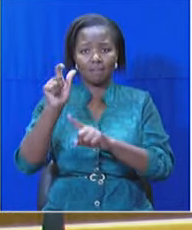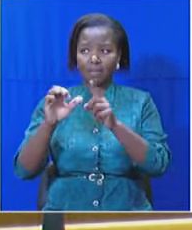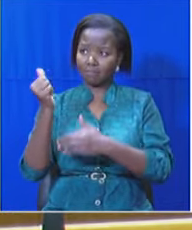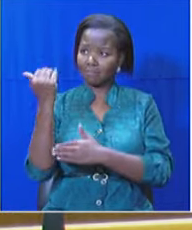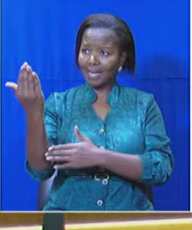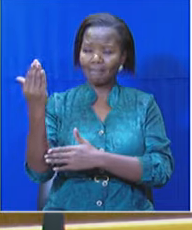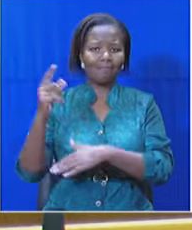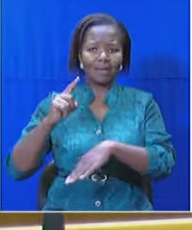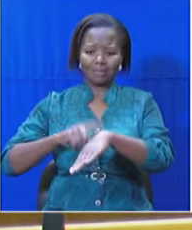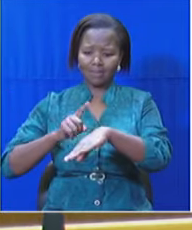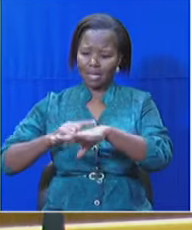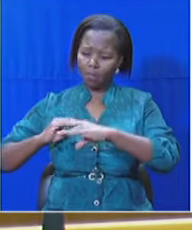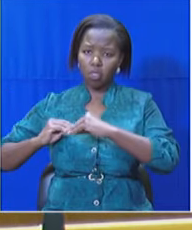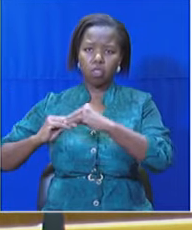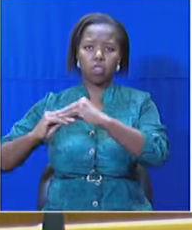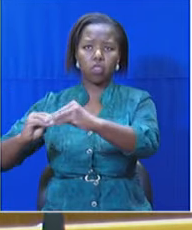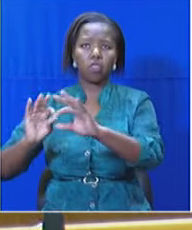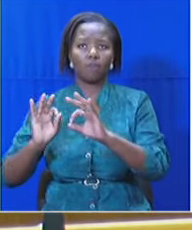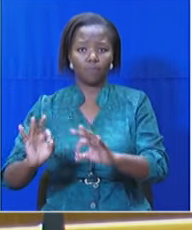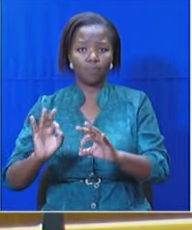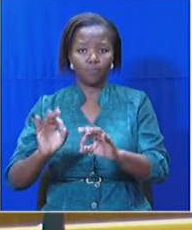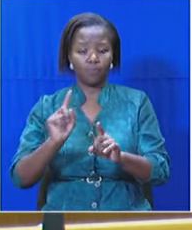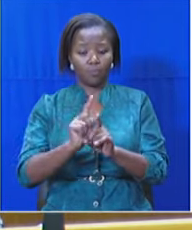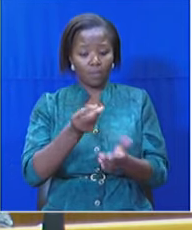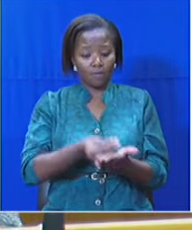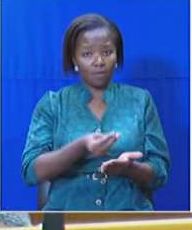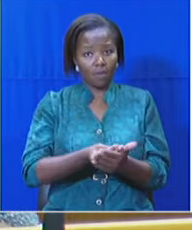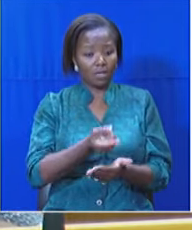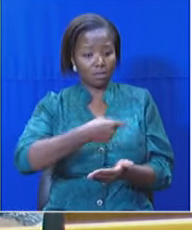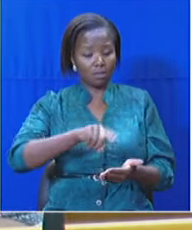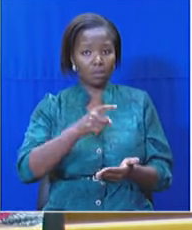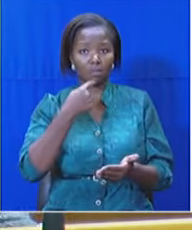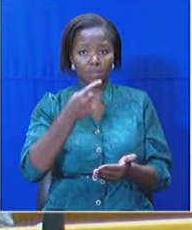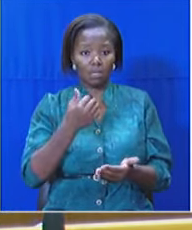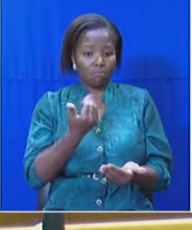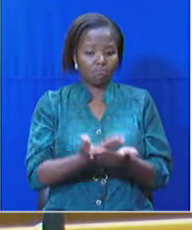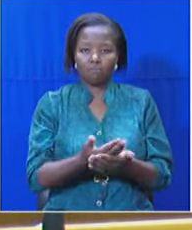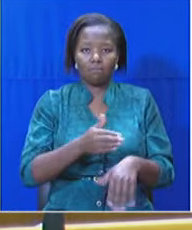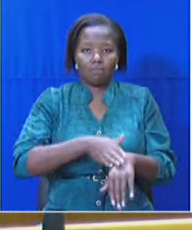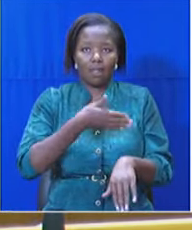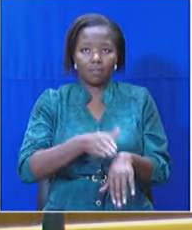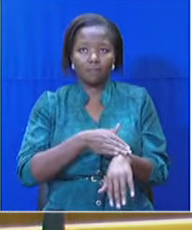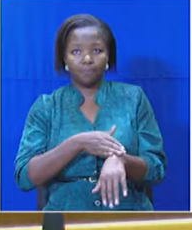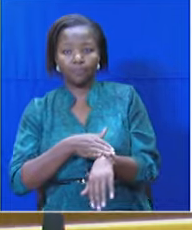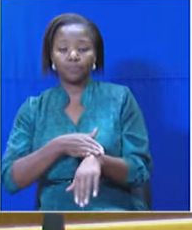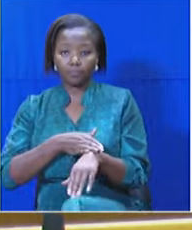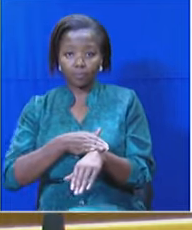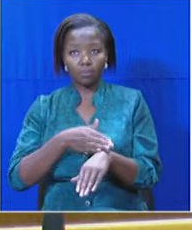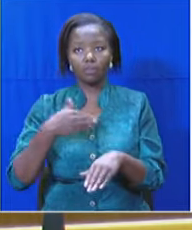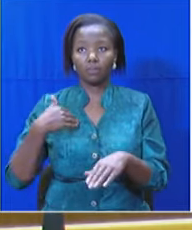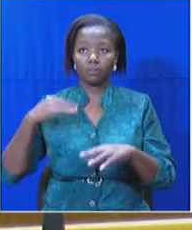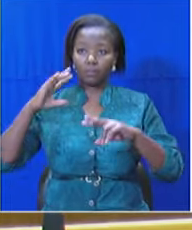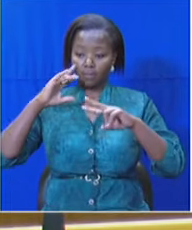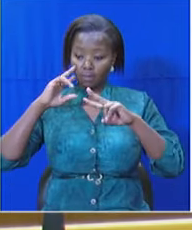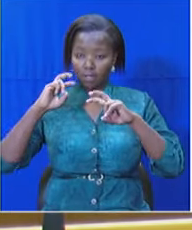Land Claims Court, lack of funding to finalize their circuit claims. Research is one of the vitally